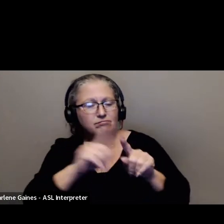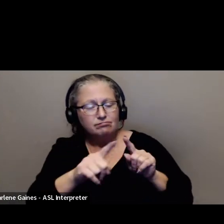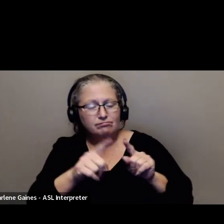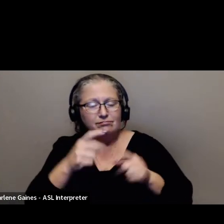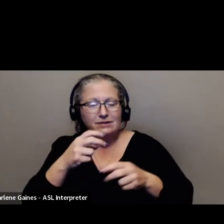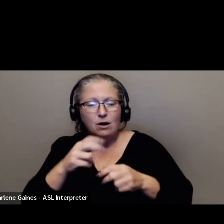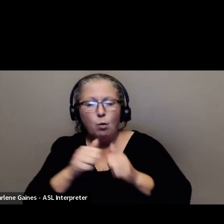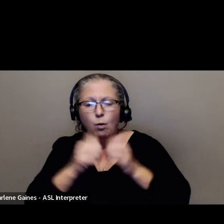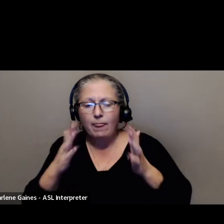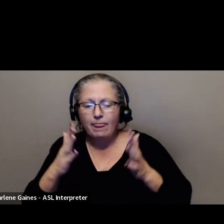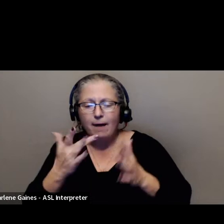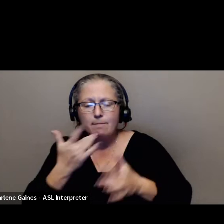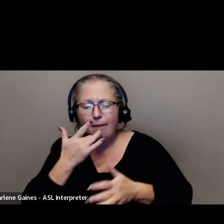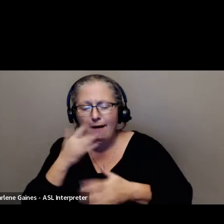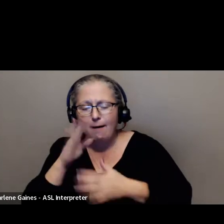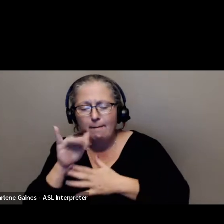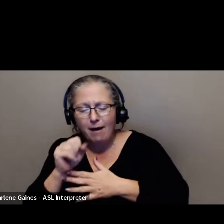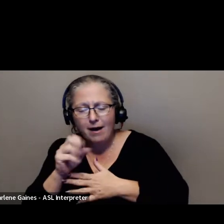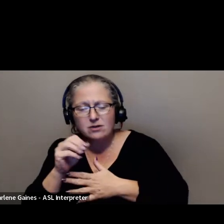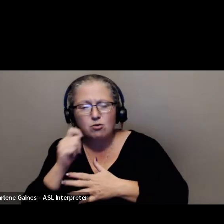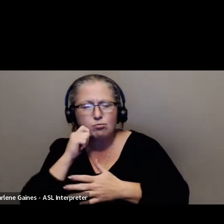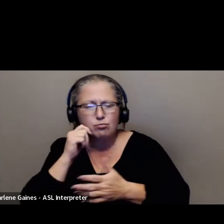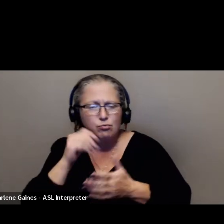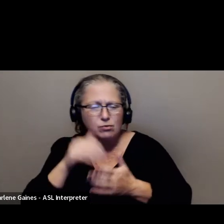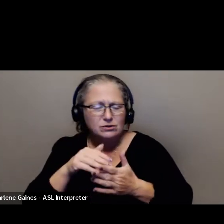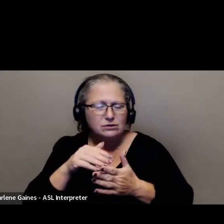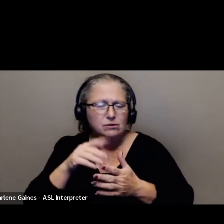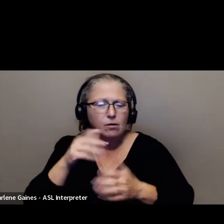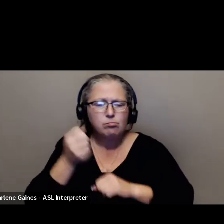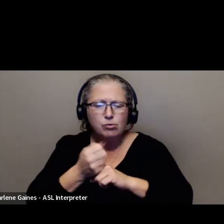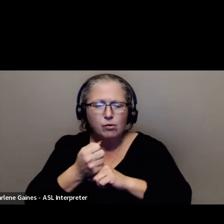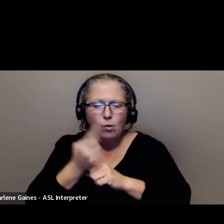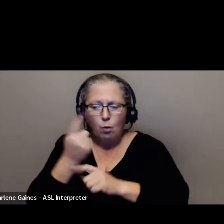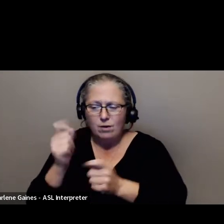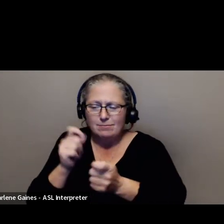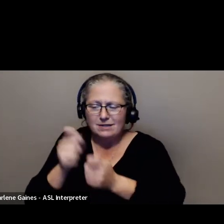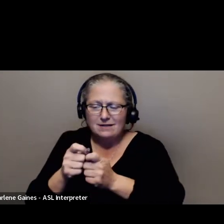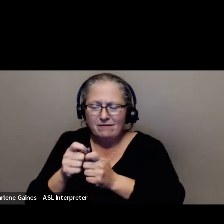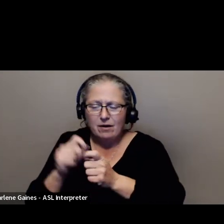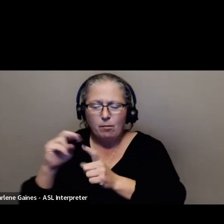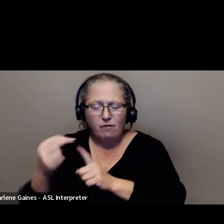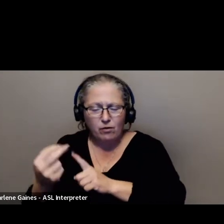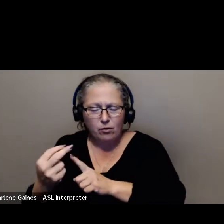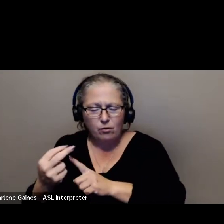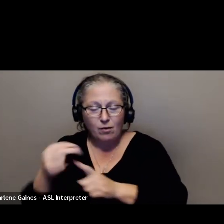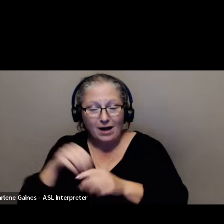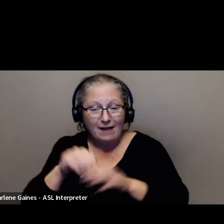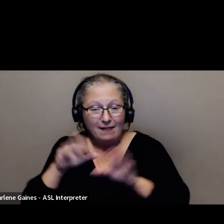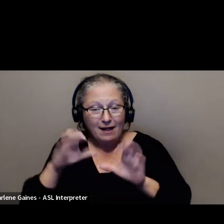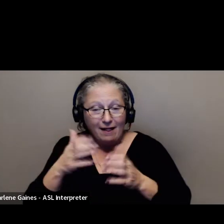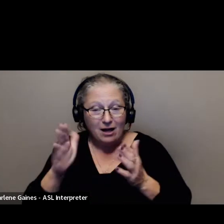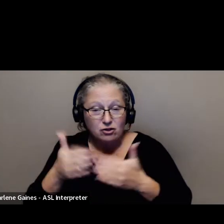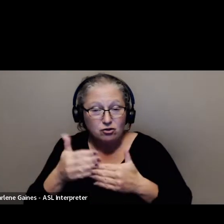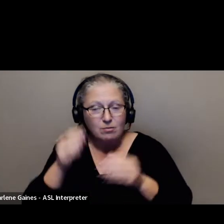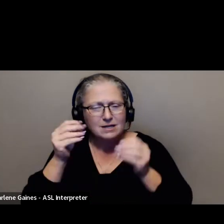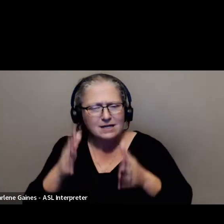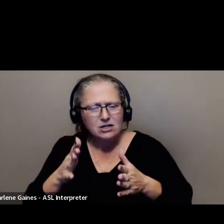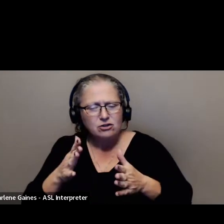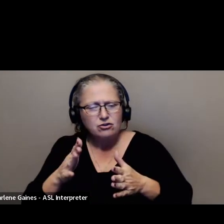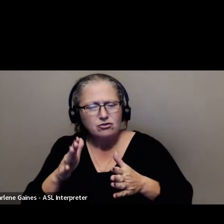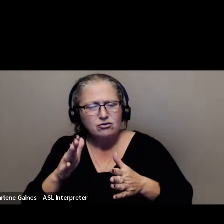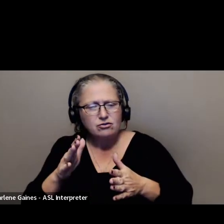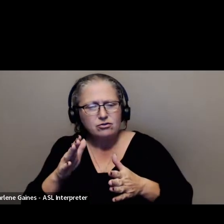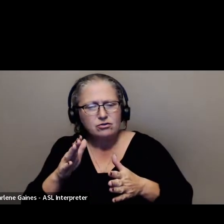bias or prejudice and without promoting any particular point of view. In the classroom, teachers act on behalf